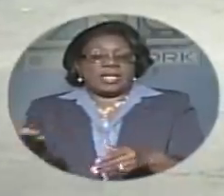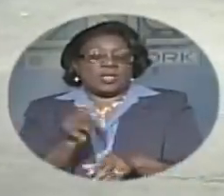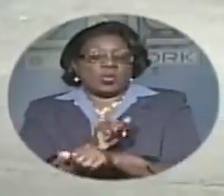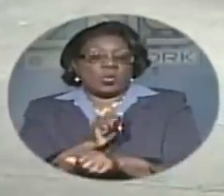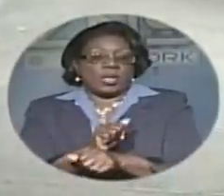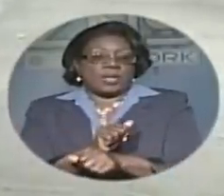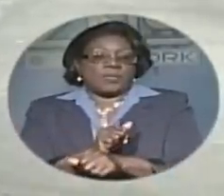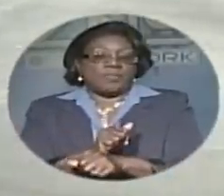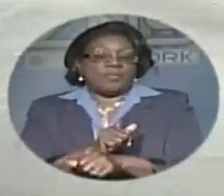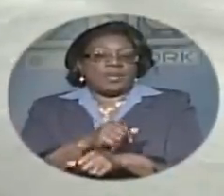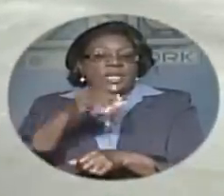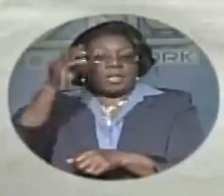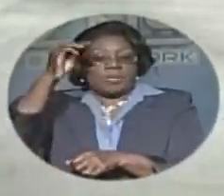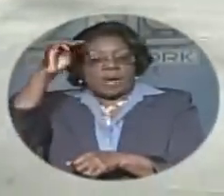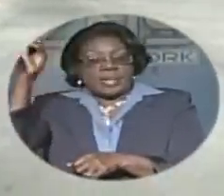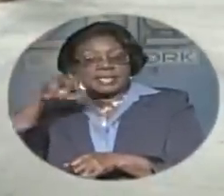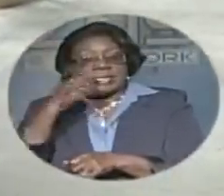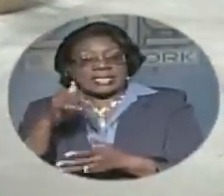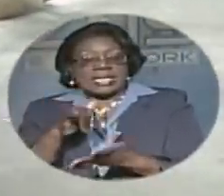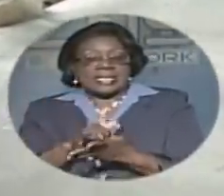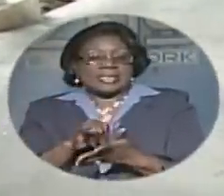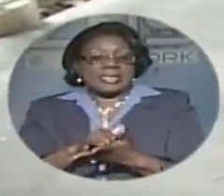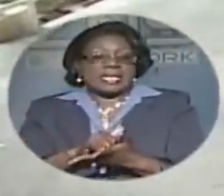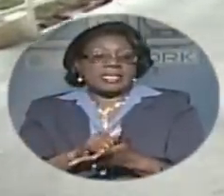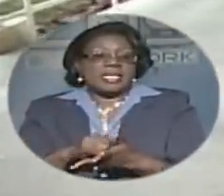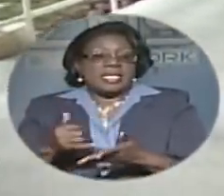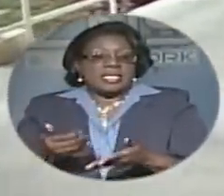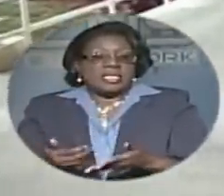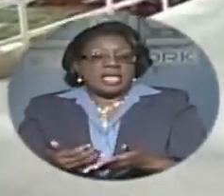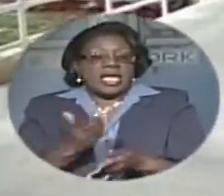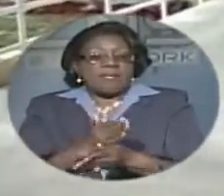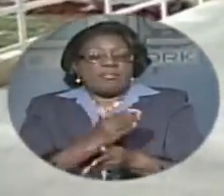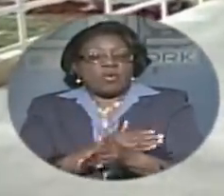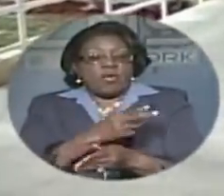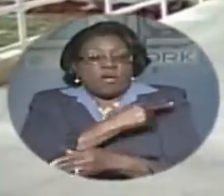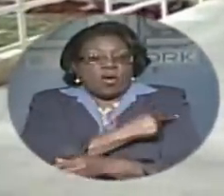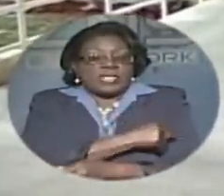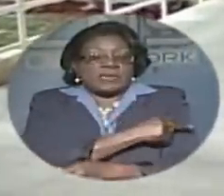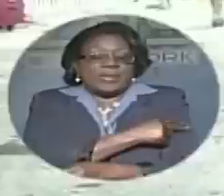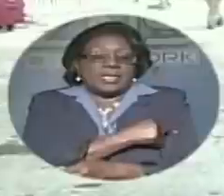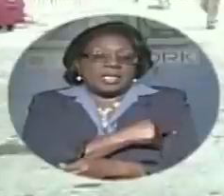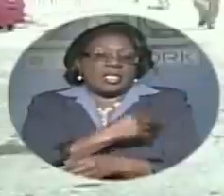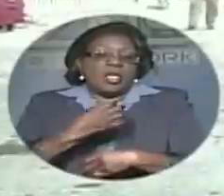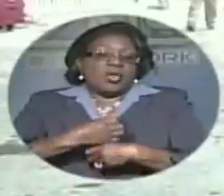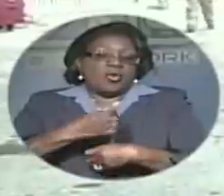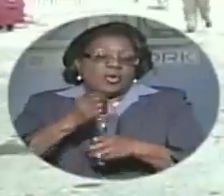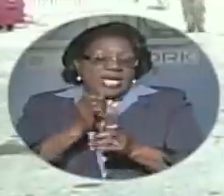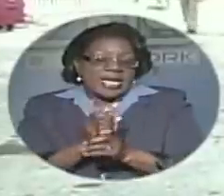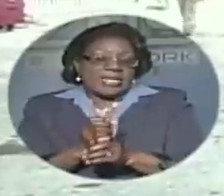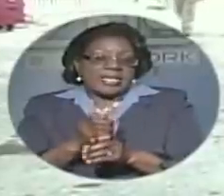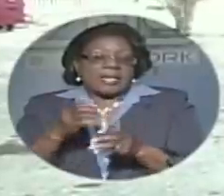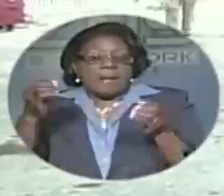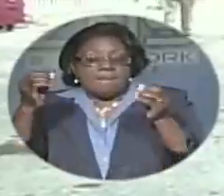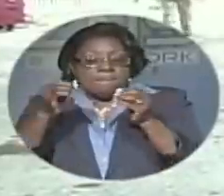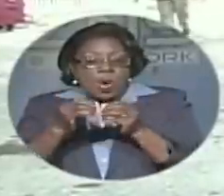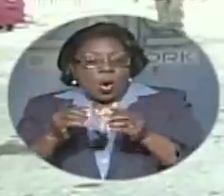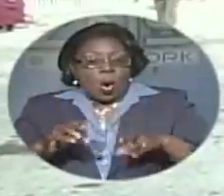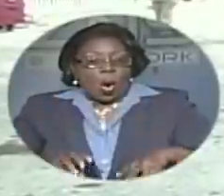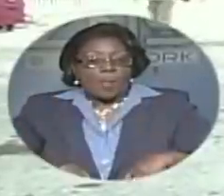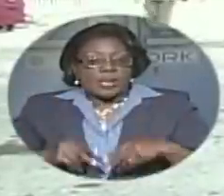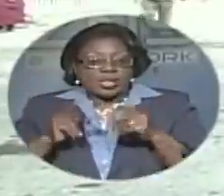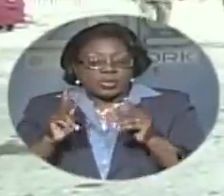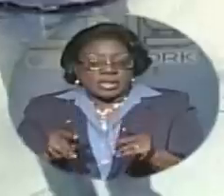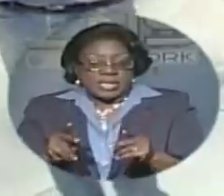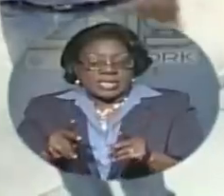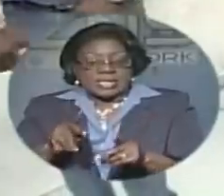the redevelopment generated much-needed economic activity on Grand Bahama, which provided opportunities for Bahamian contractors,